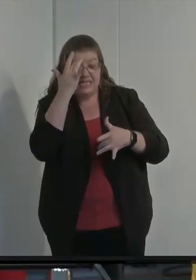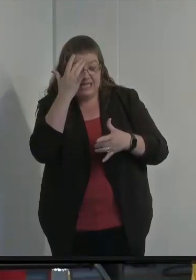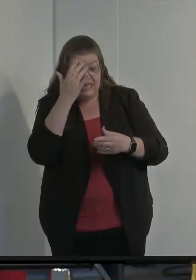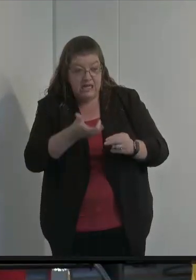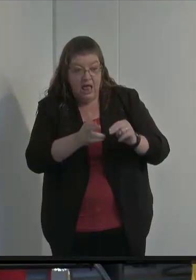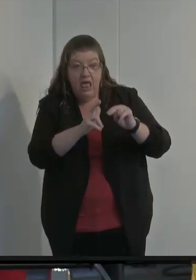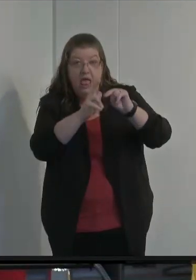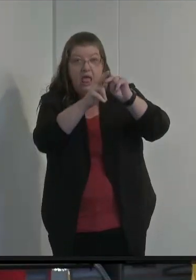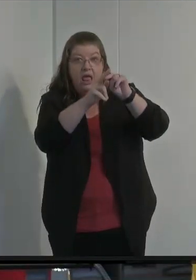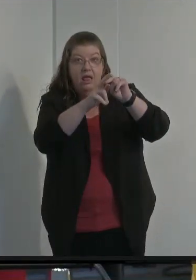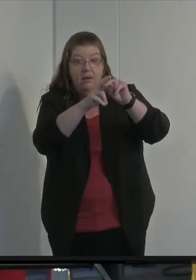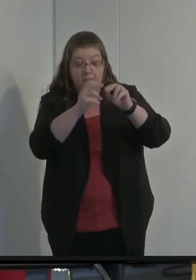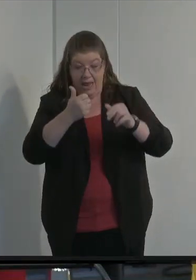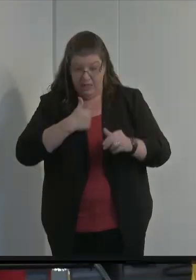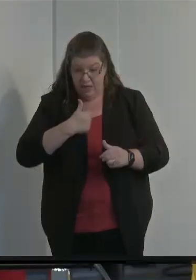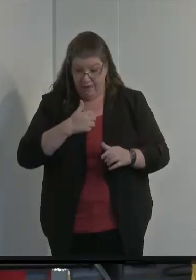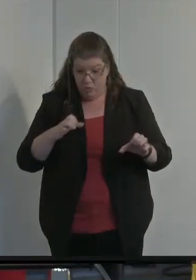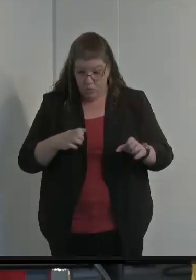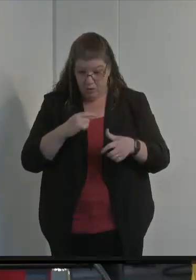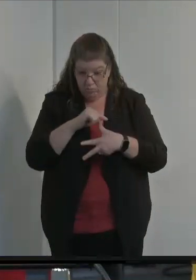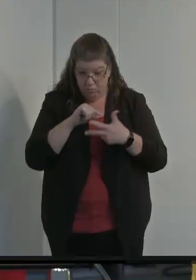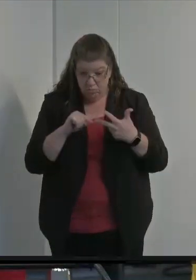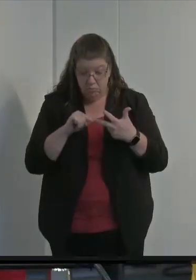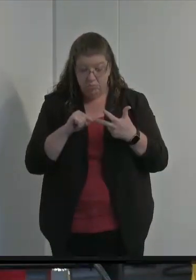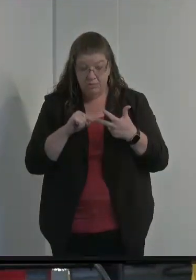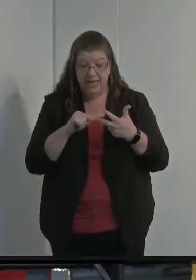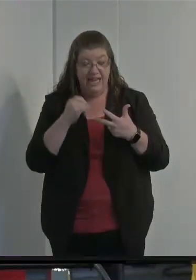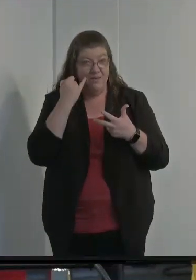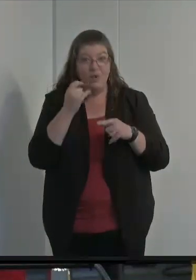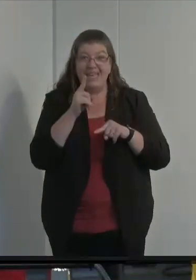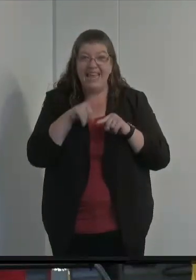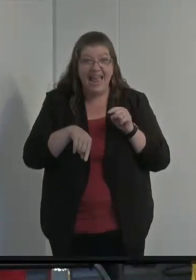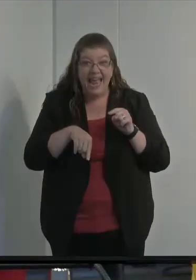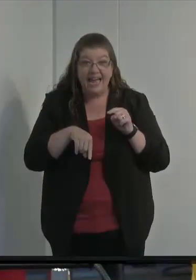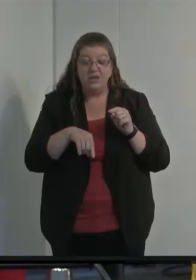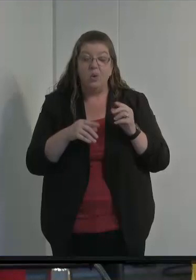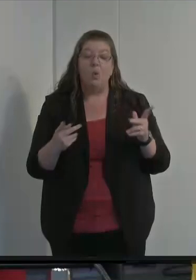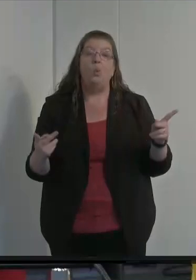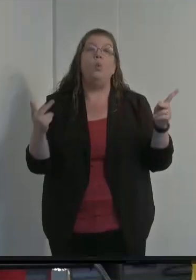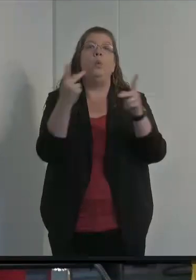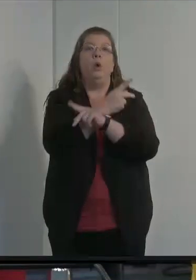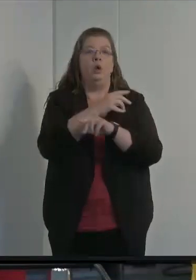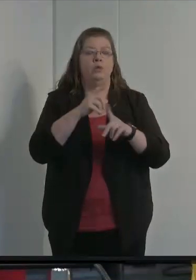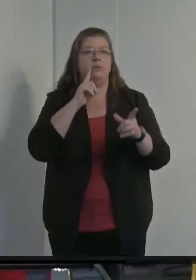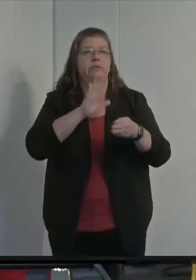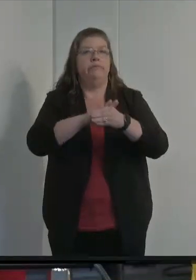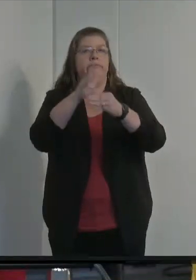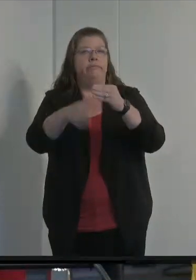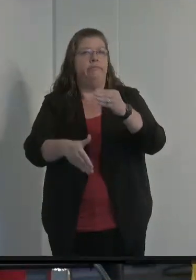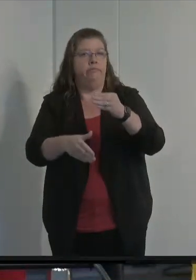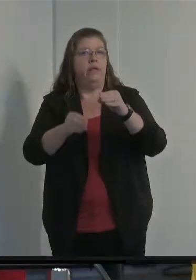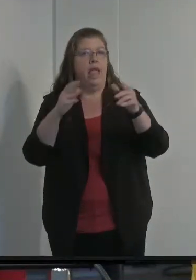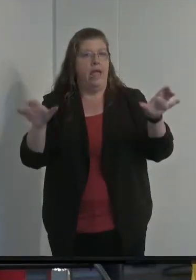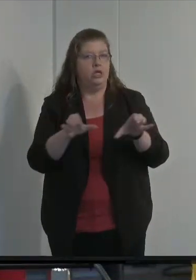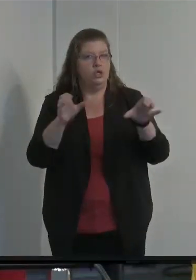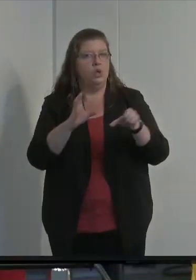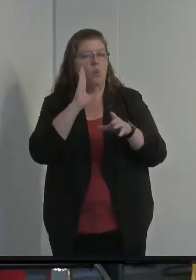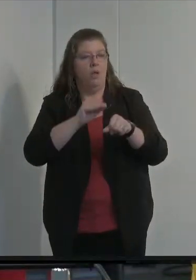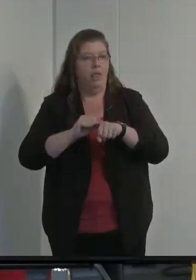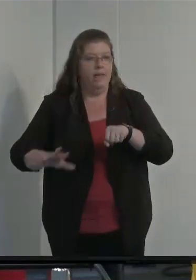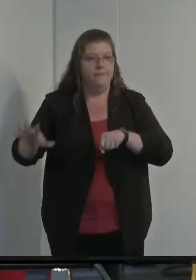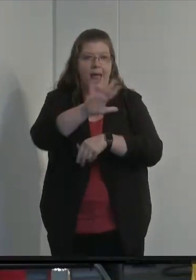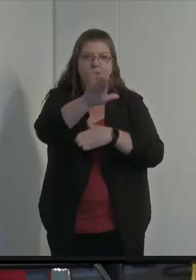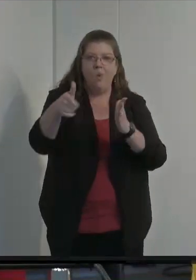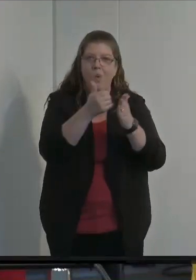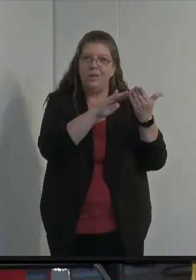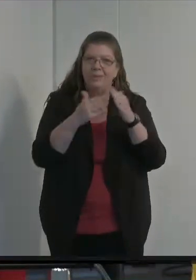actions as individuals, broader actions that will impact our community will need to be taken.